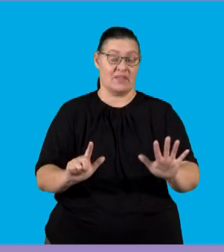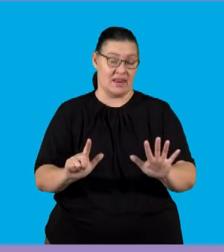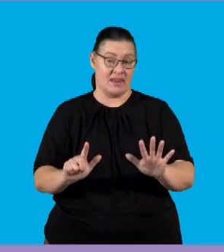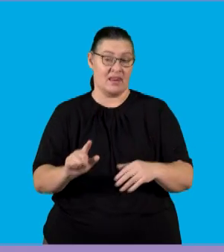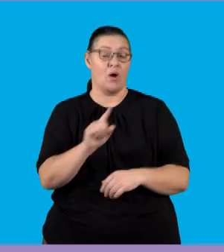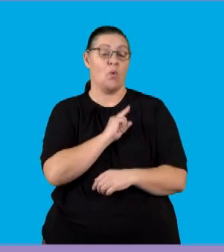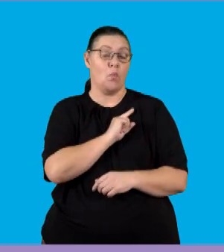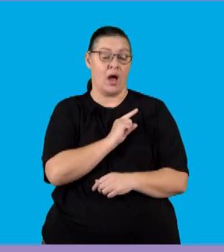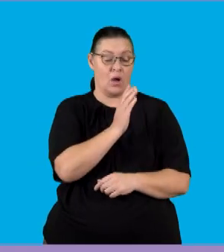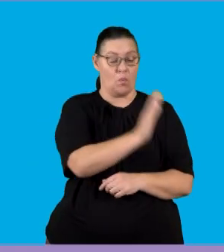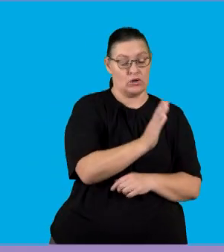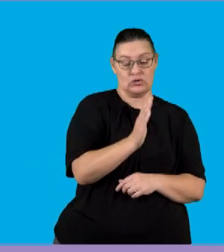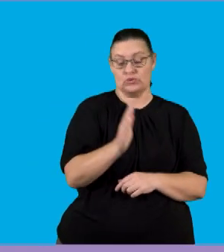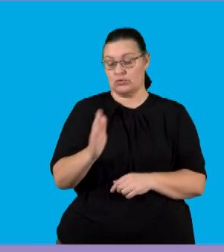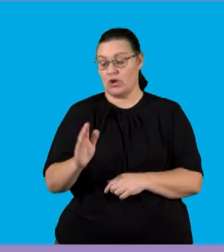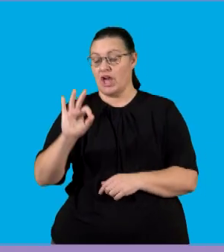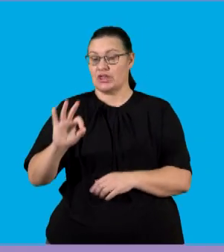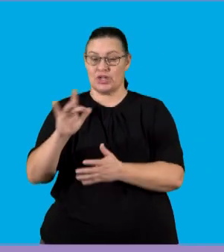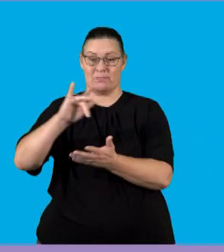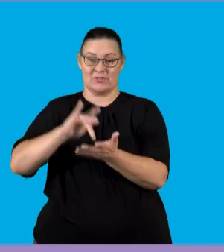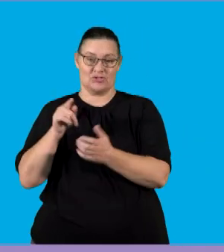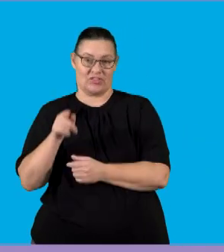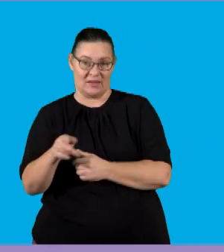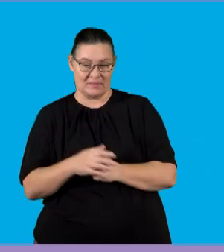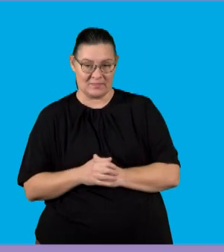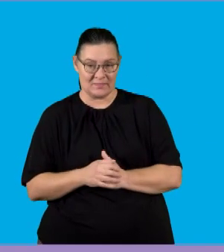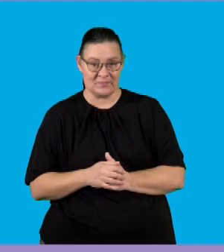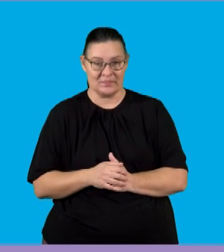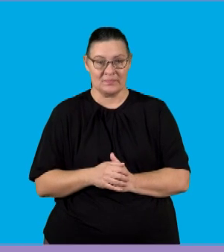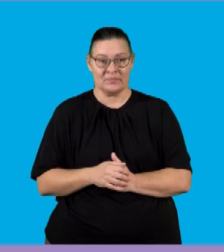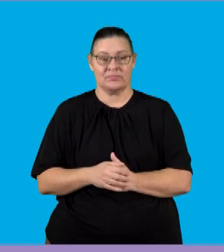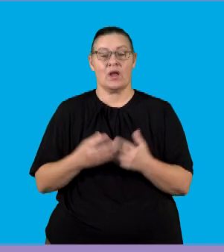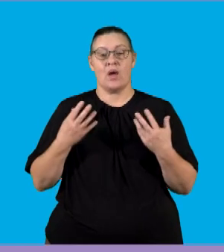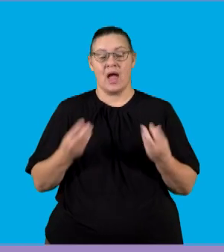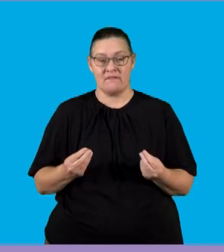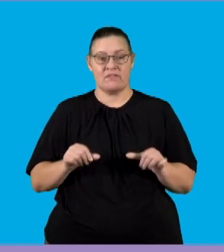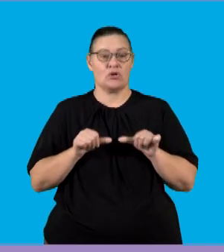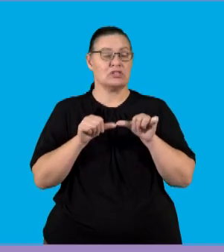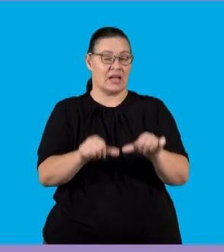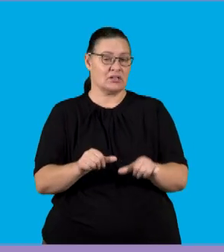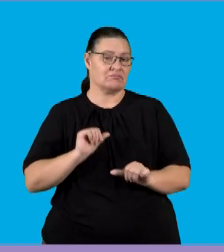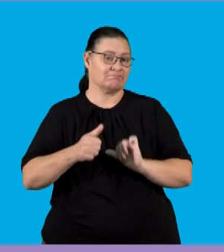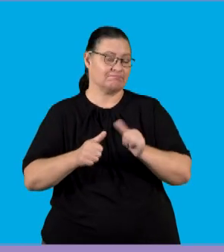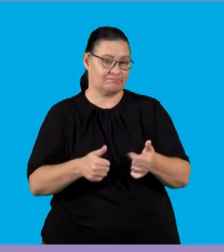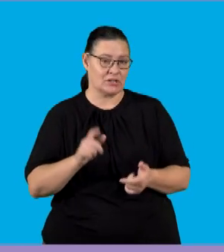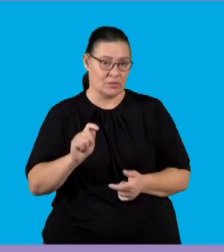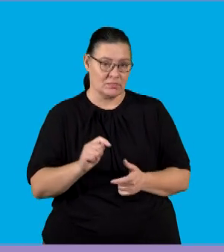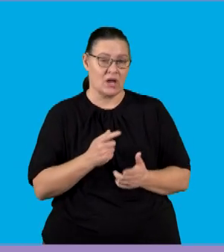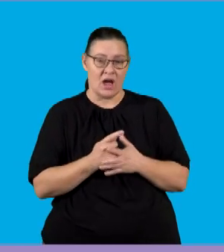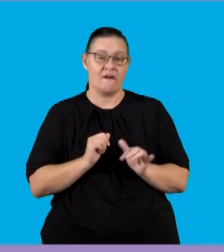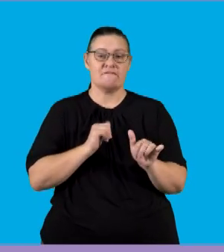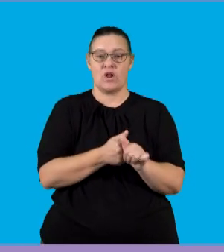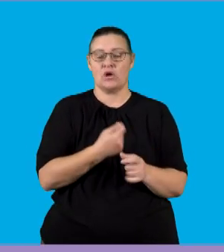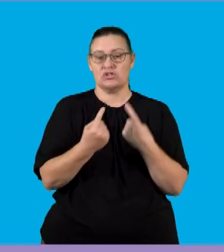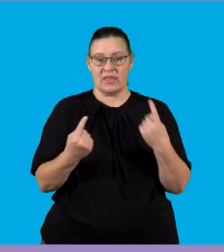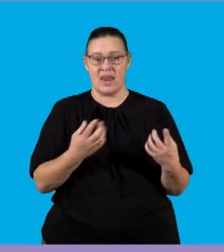7 because the 7 is in the third position. Then we have consecutive terms, which is terms that follow